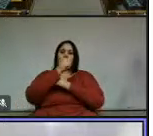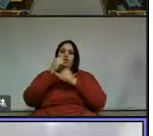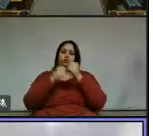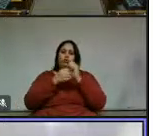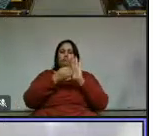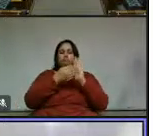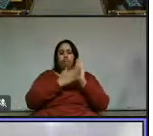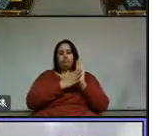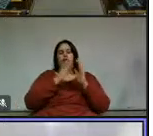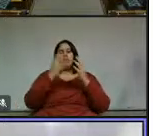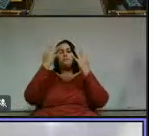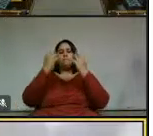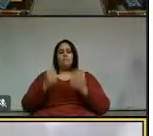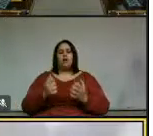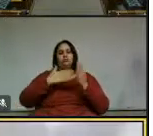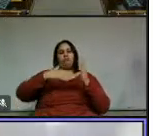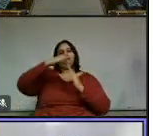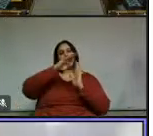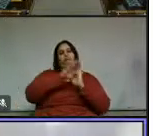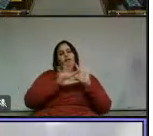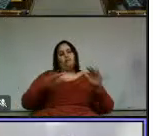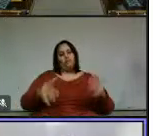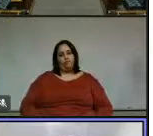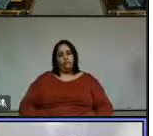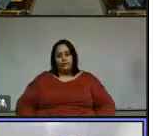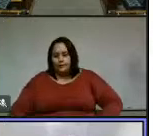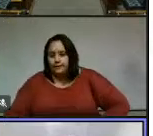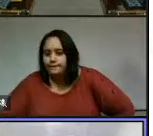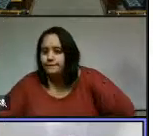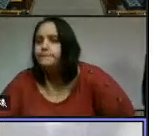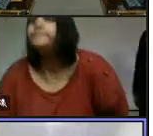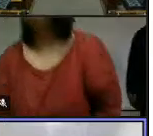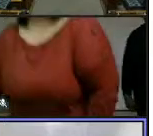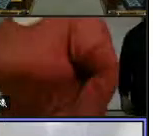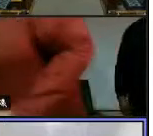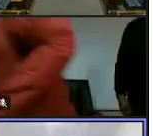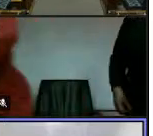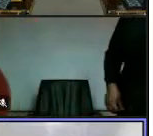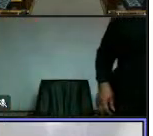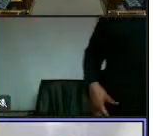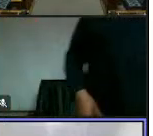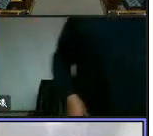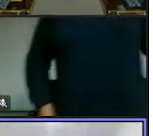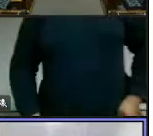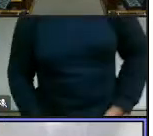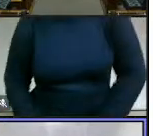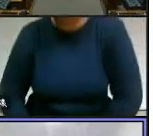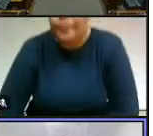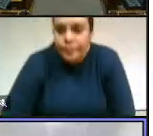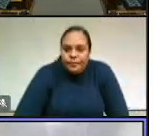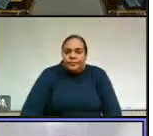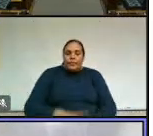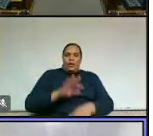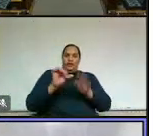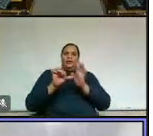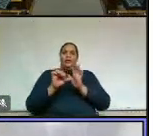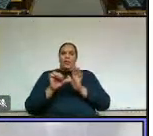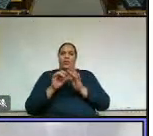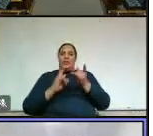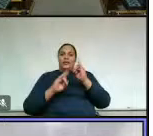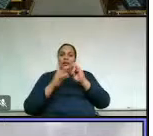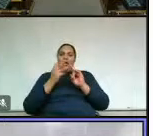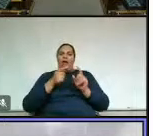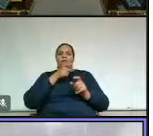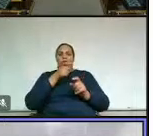and budget prioritization. It is important to note, Chairperson, that the city has commented on the draft bill in